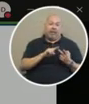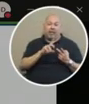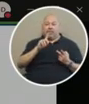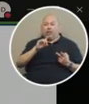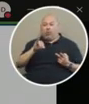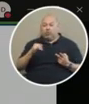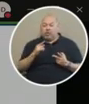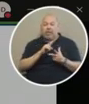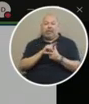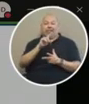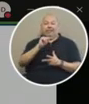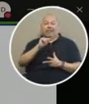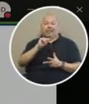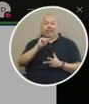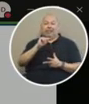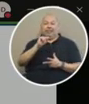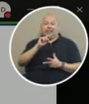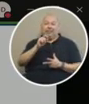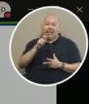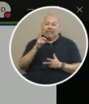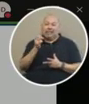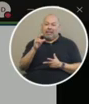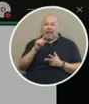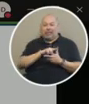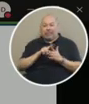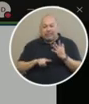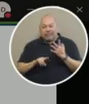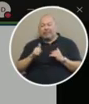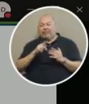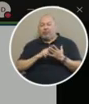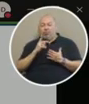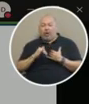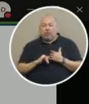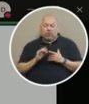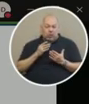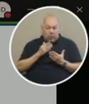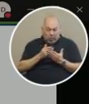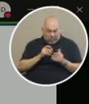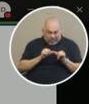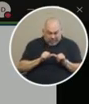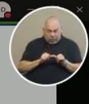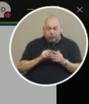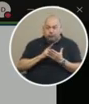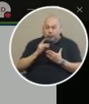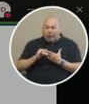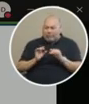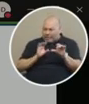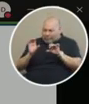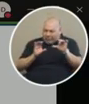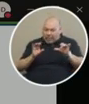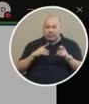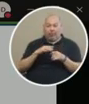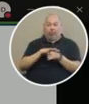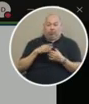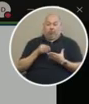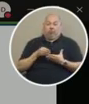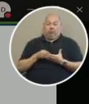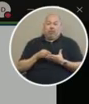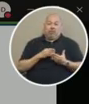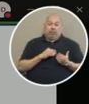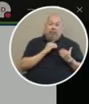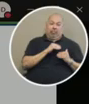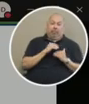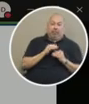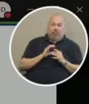DOJ, TxDOT, we're going to continue to look to invest and continue those projects as our local funds become